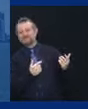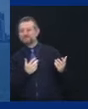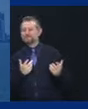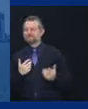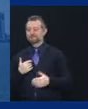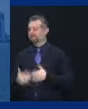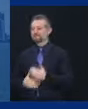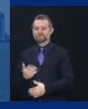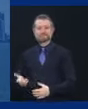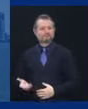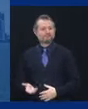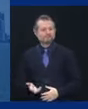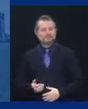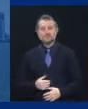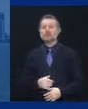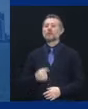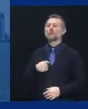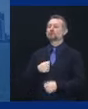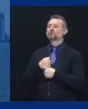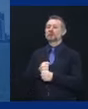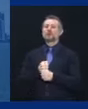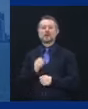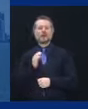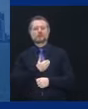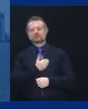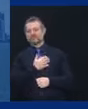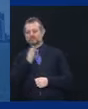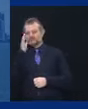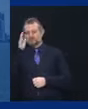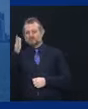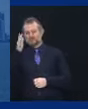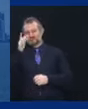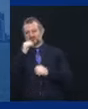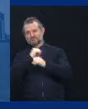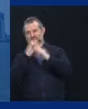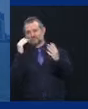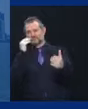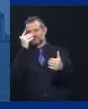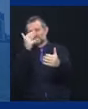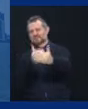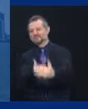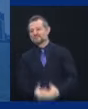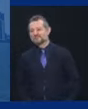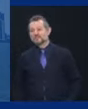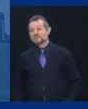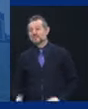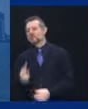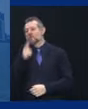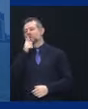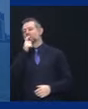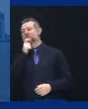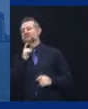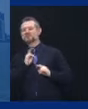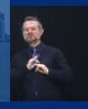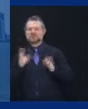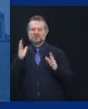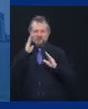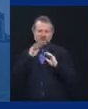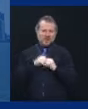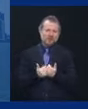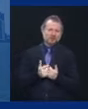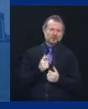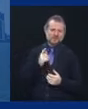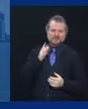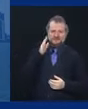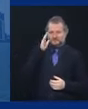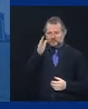own destiny. I believe that. And no one is better at creating destiny and shaping the future than the people of New